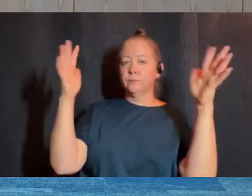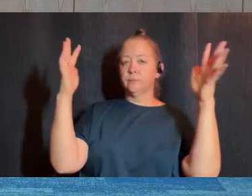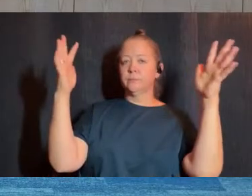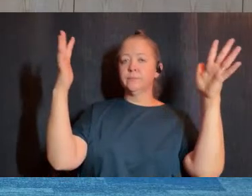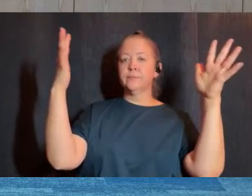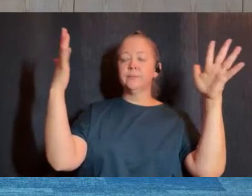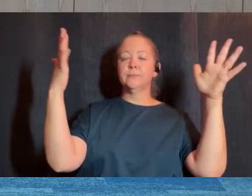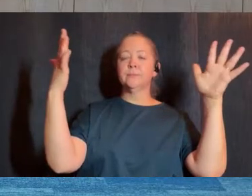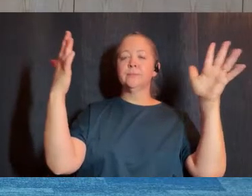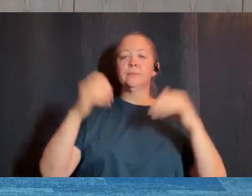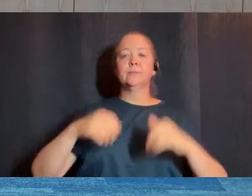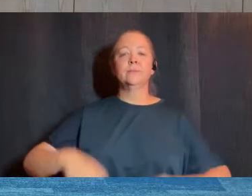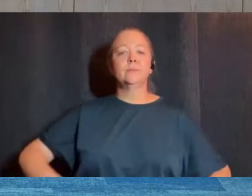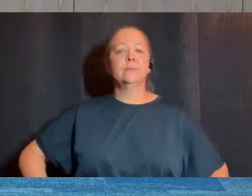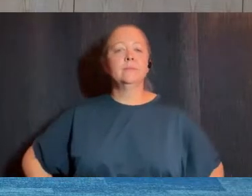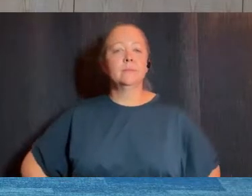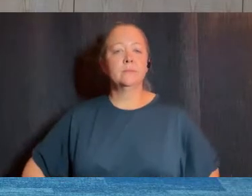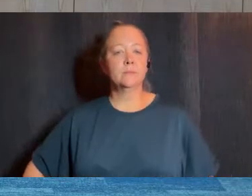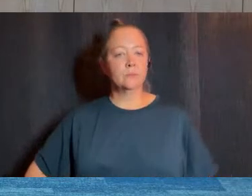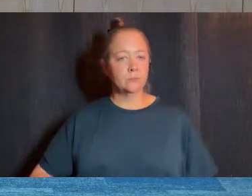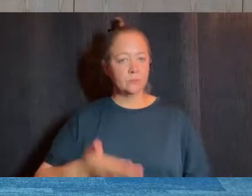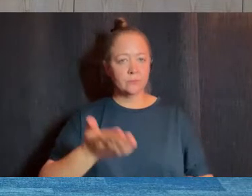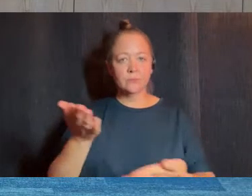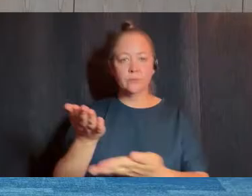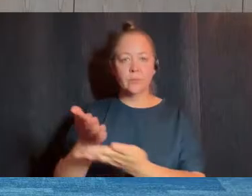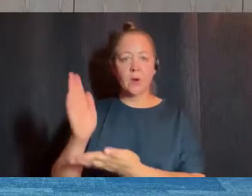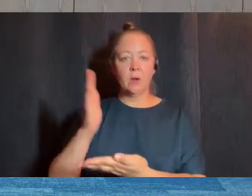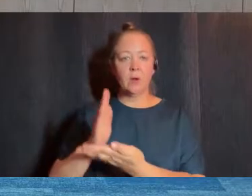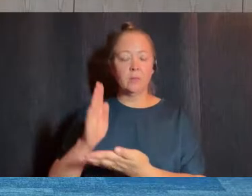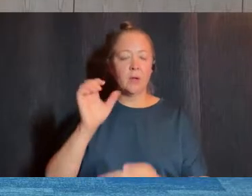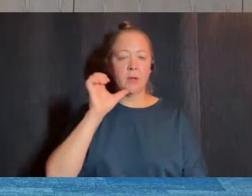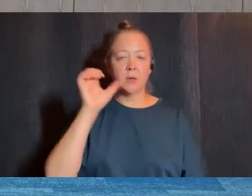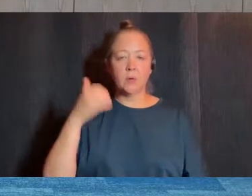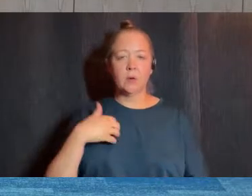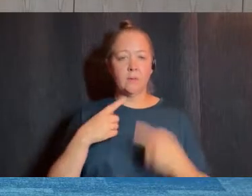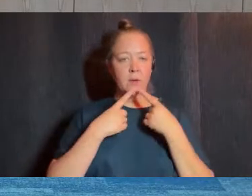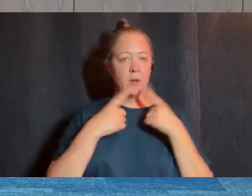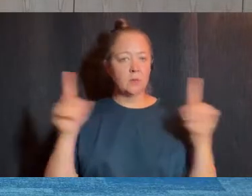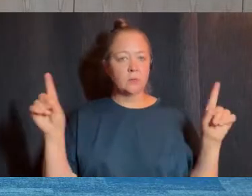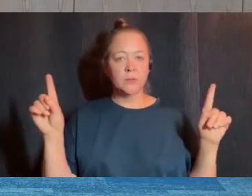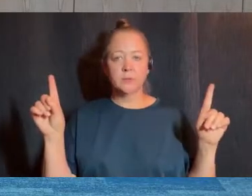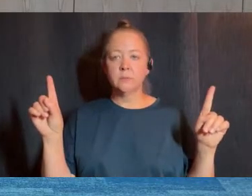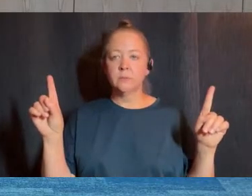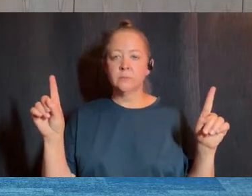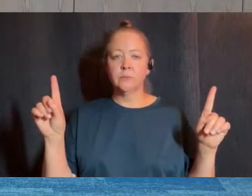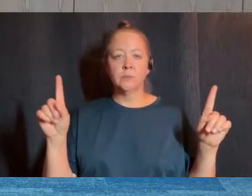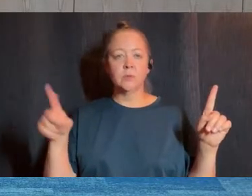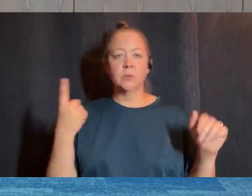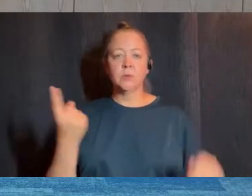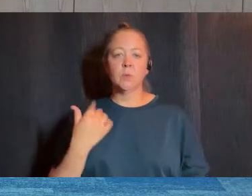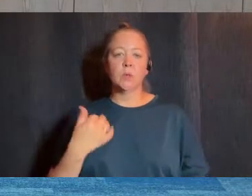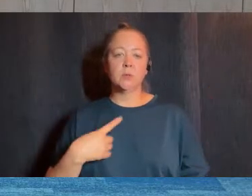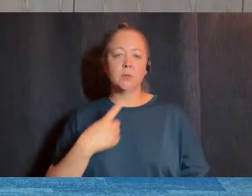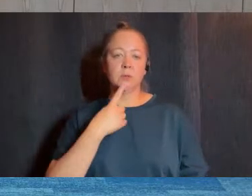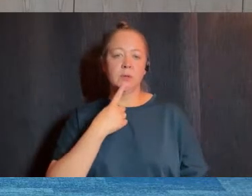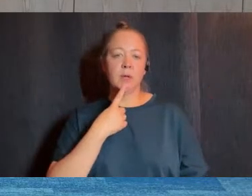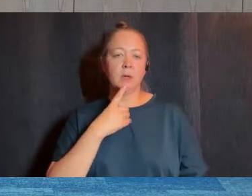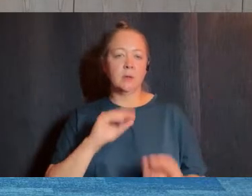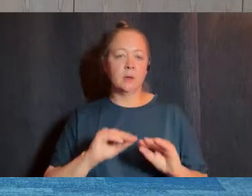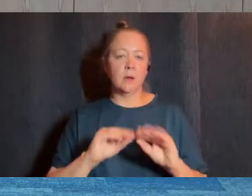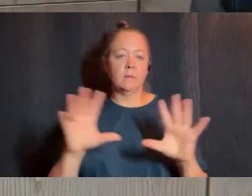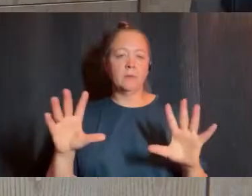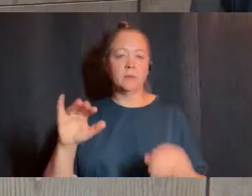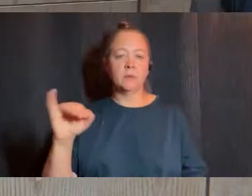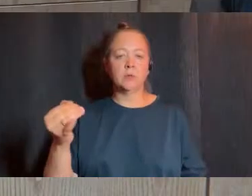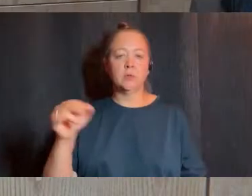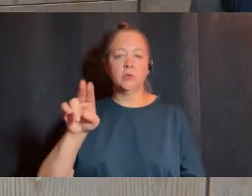All right. I don't have an announcement per se. I just wanted to say that obviously our July work